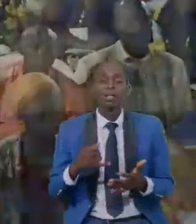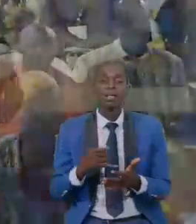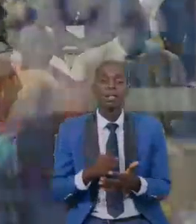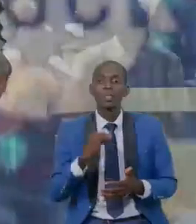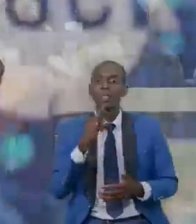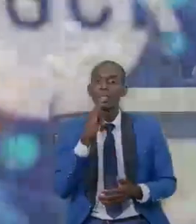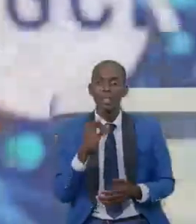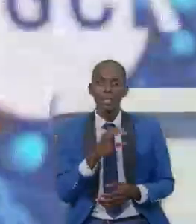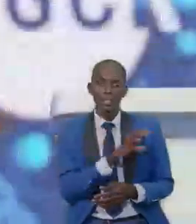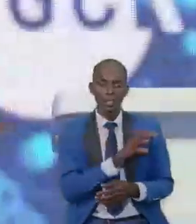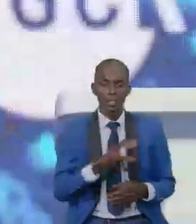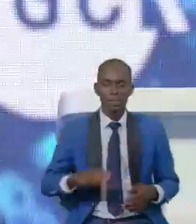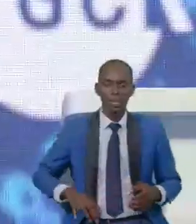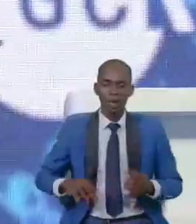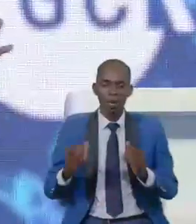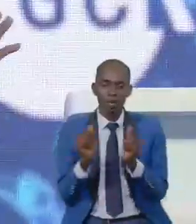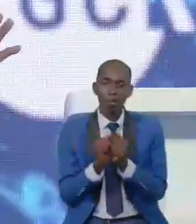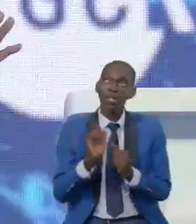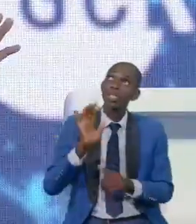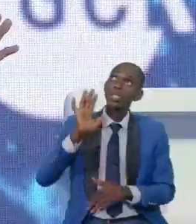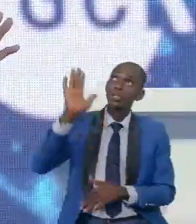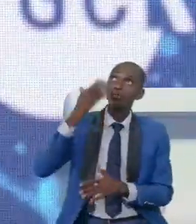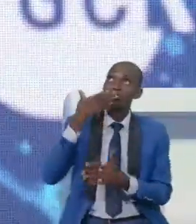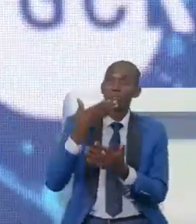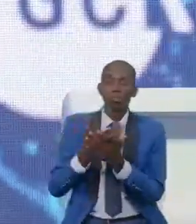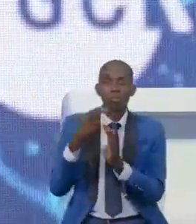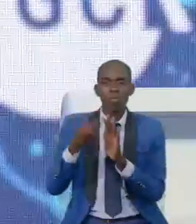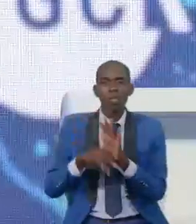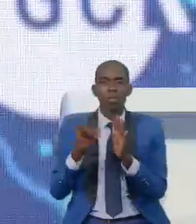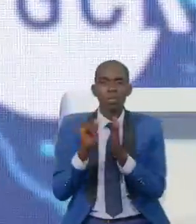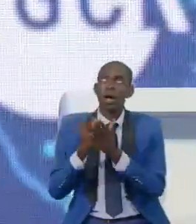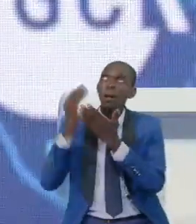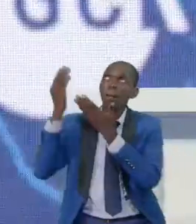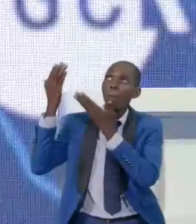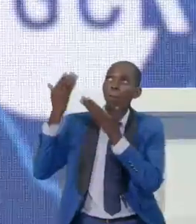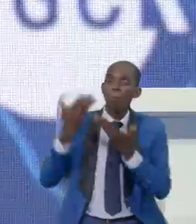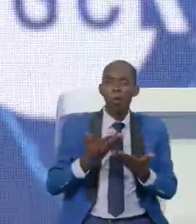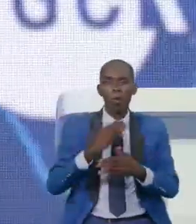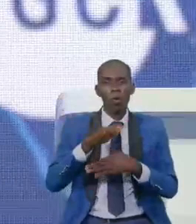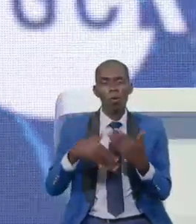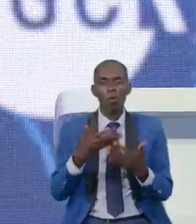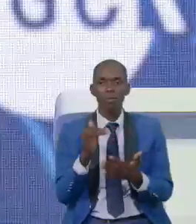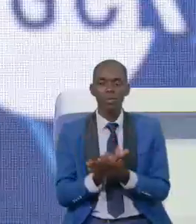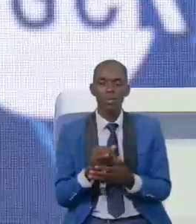with his goodness that brings all that in our lives.